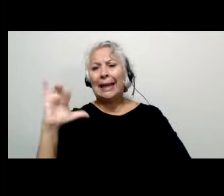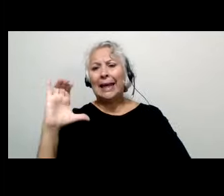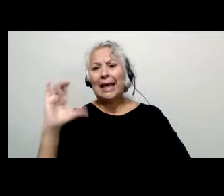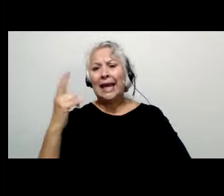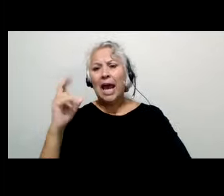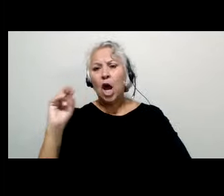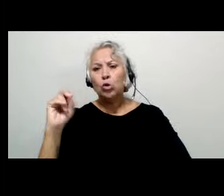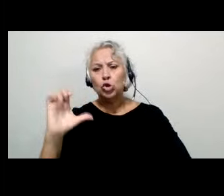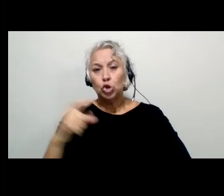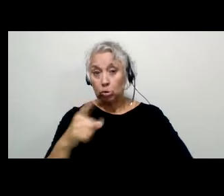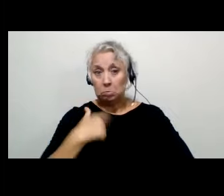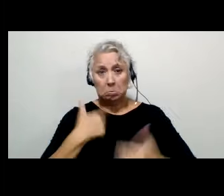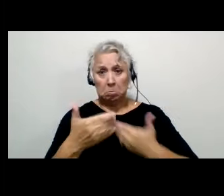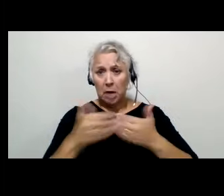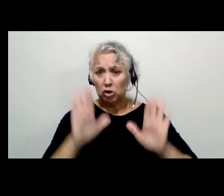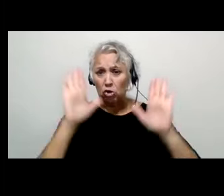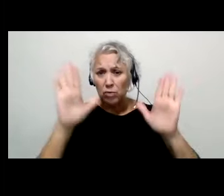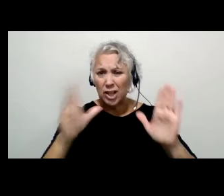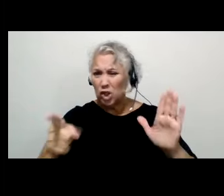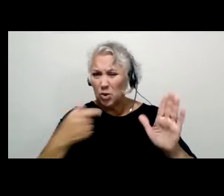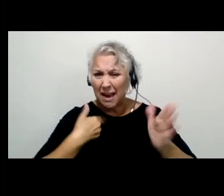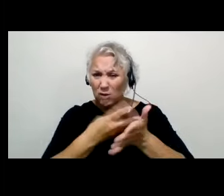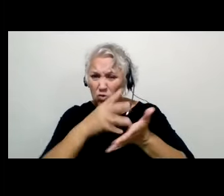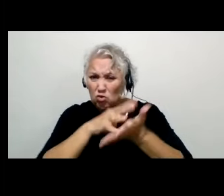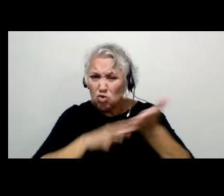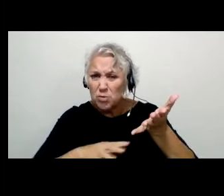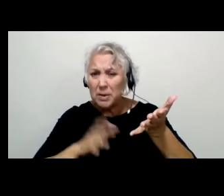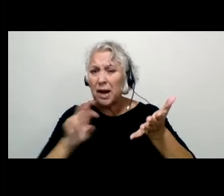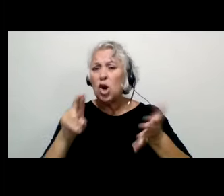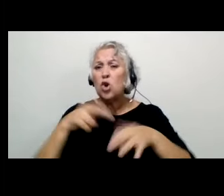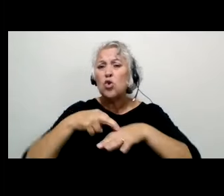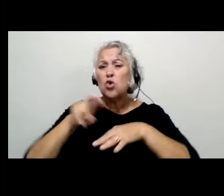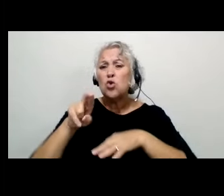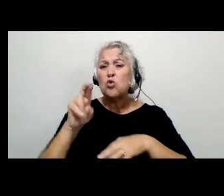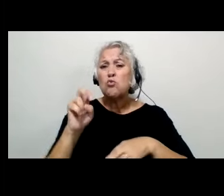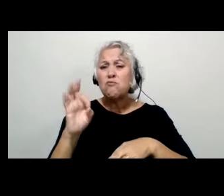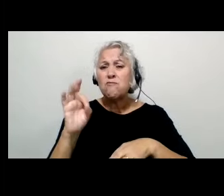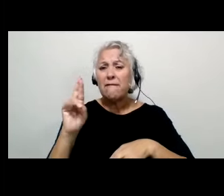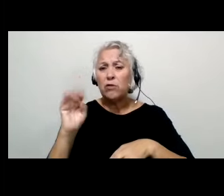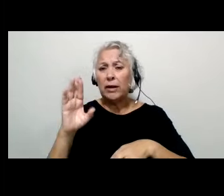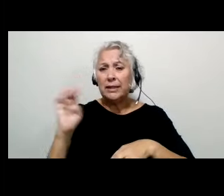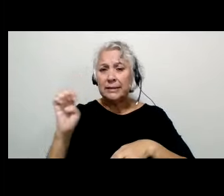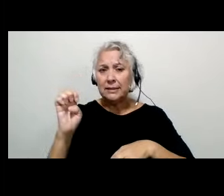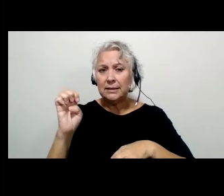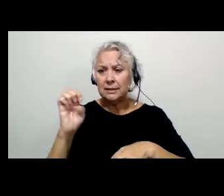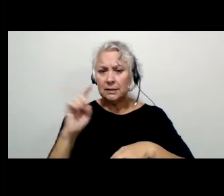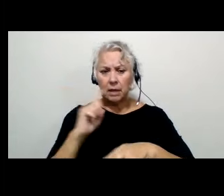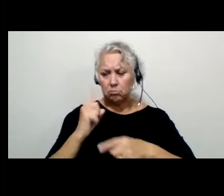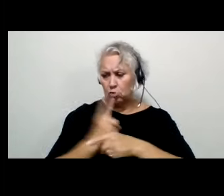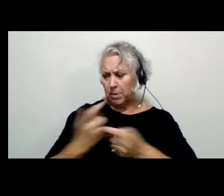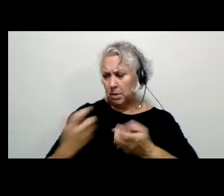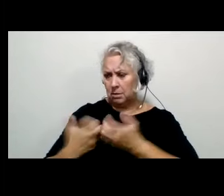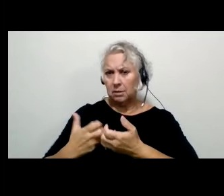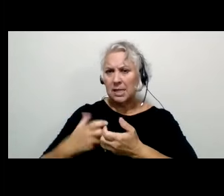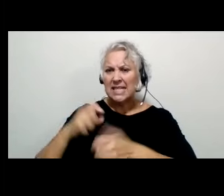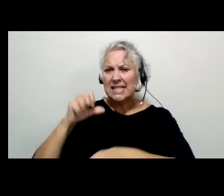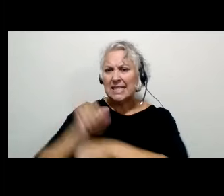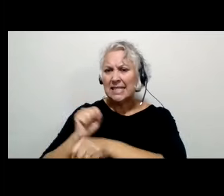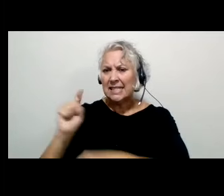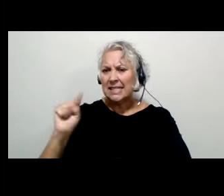Do you have a rubric or a reference that can help someone find appropriate task related to acquiring specific